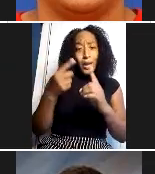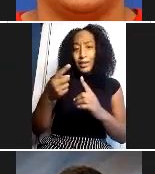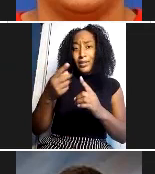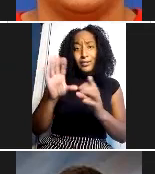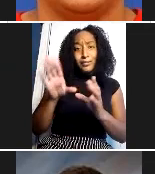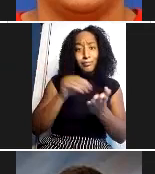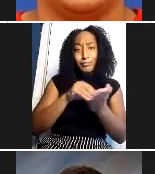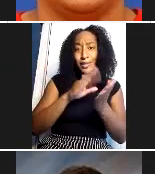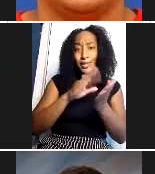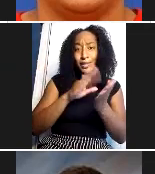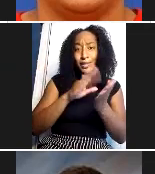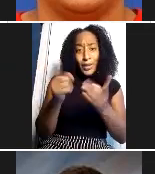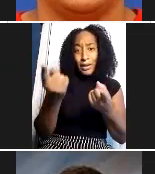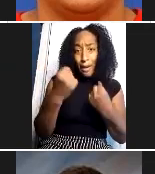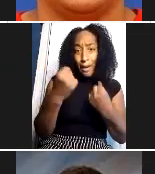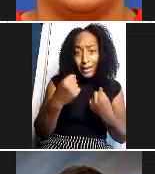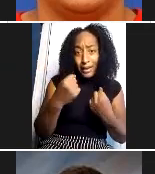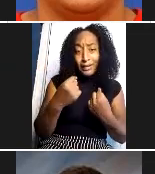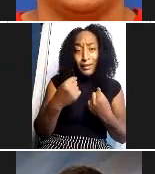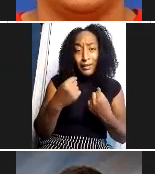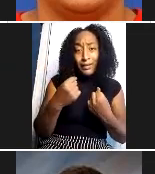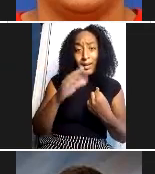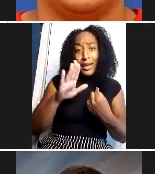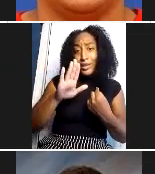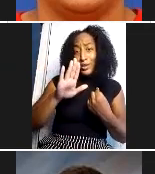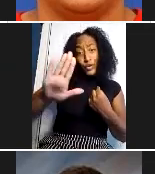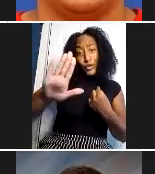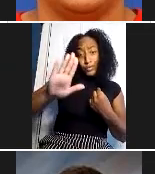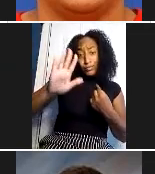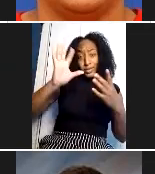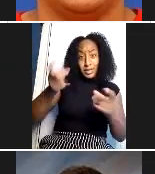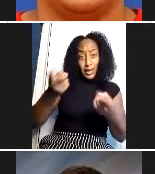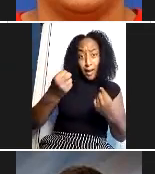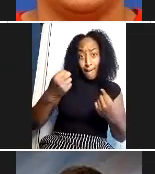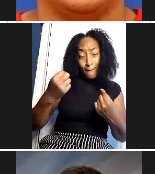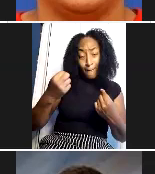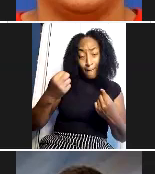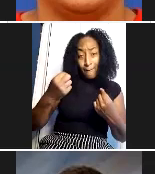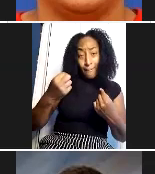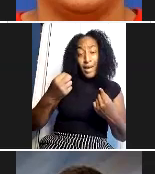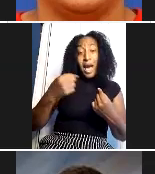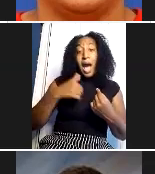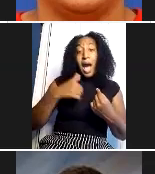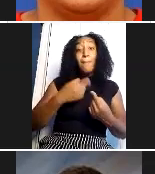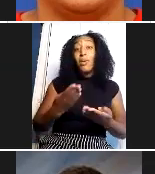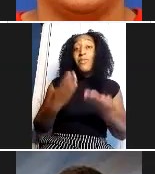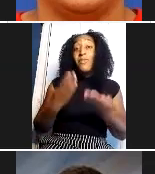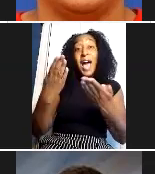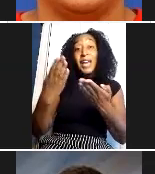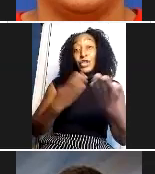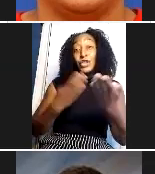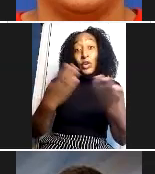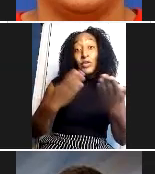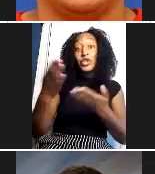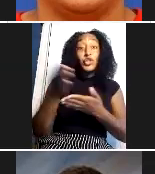I tell these students that's I'm here to provide a service. I'm sharing the information with you. If you come